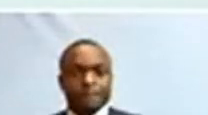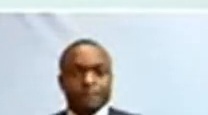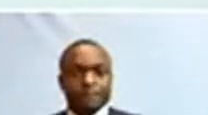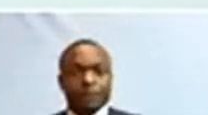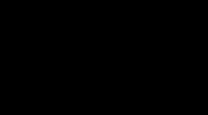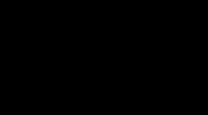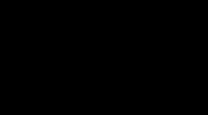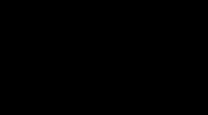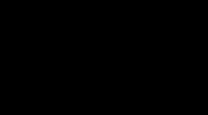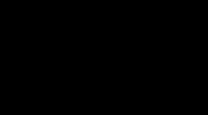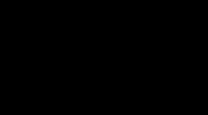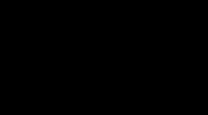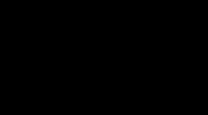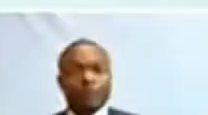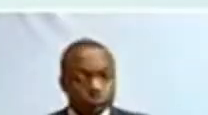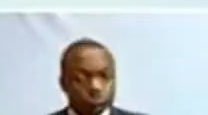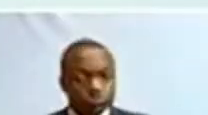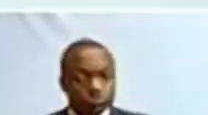allowances